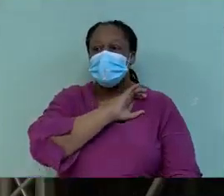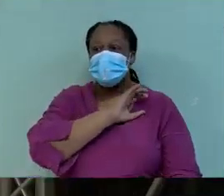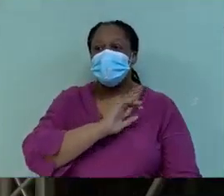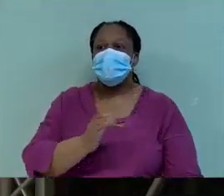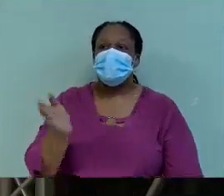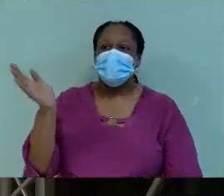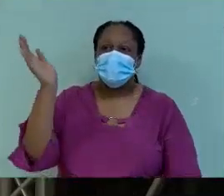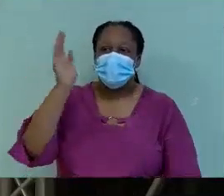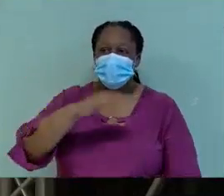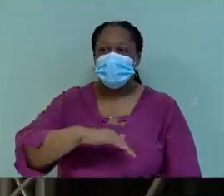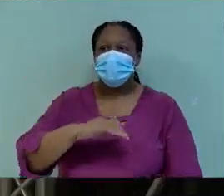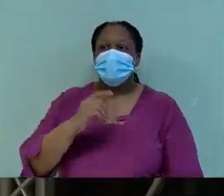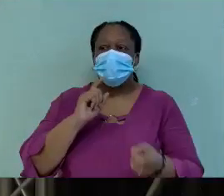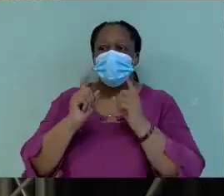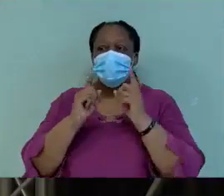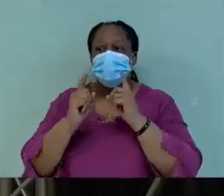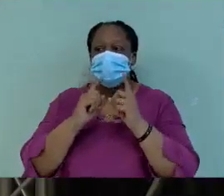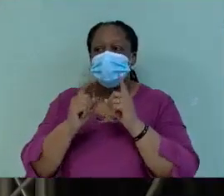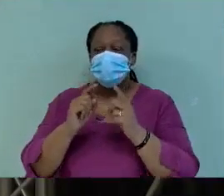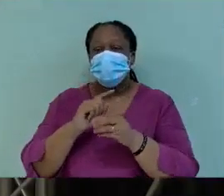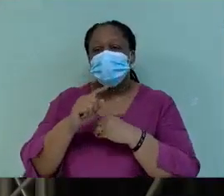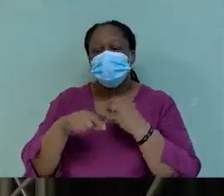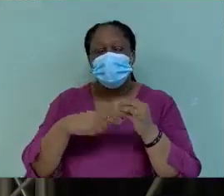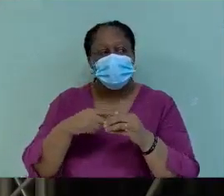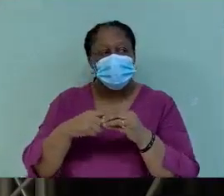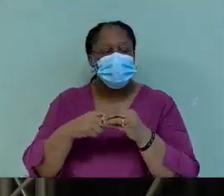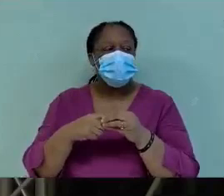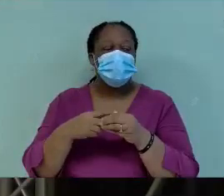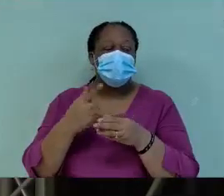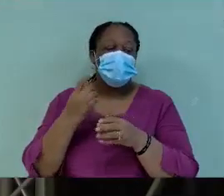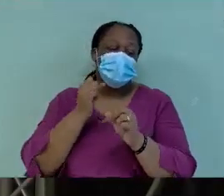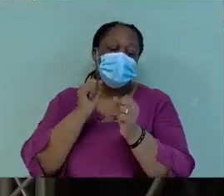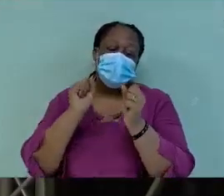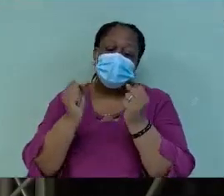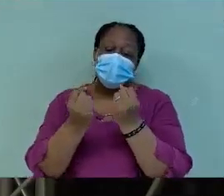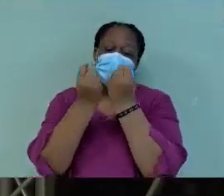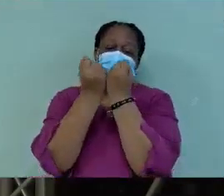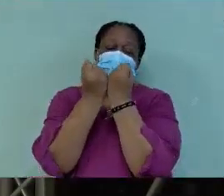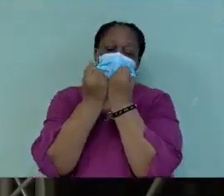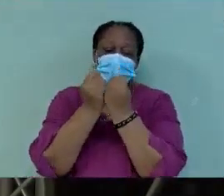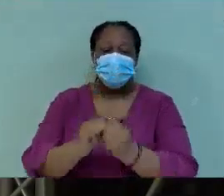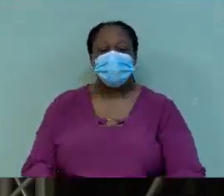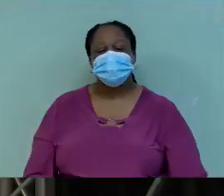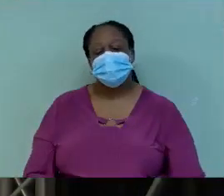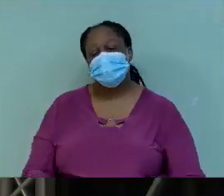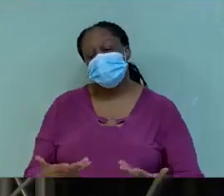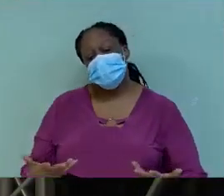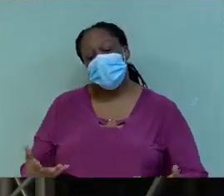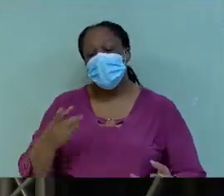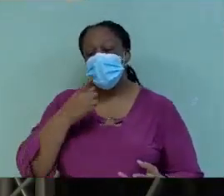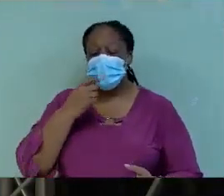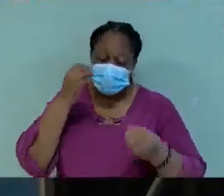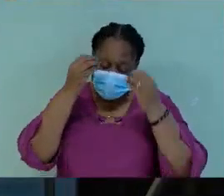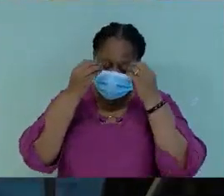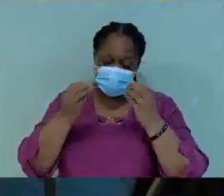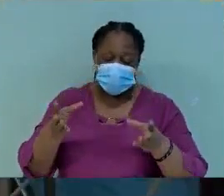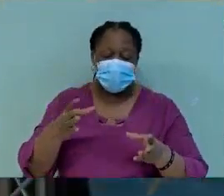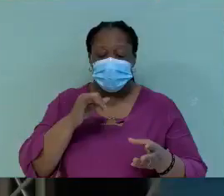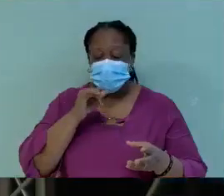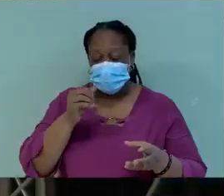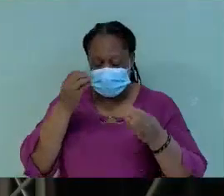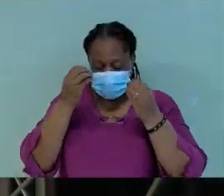for District A, to give us the law enforcement report. Superintendent.